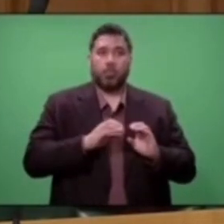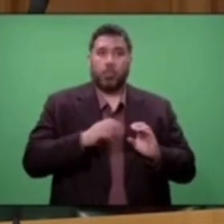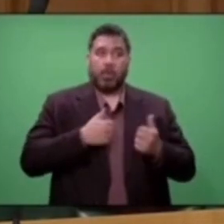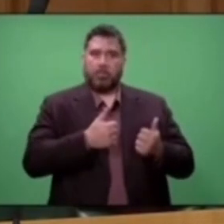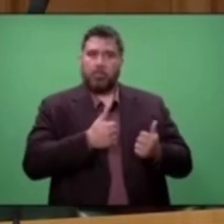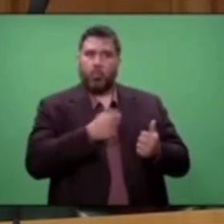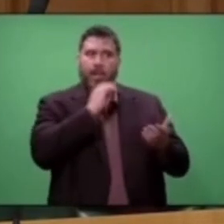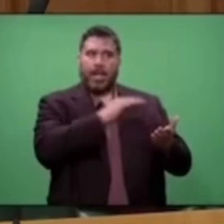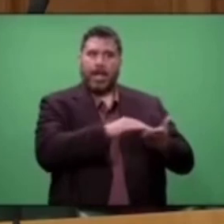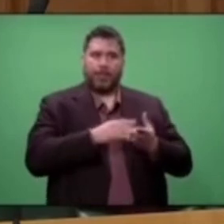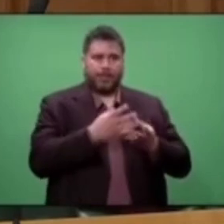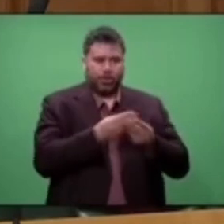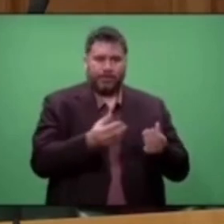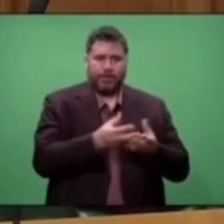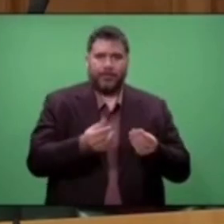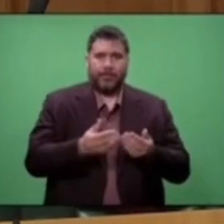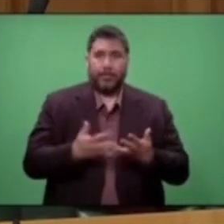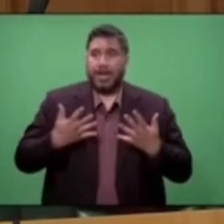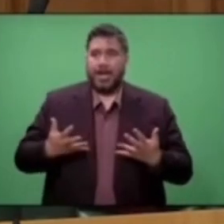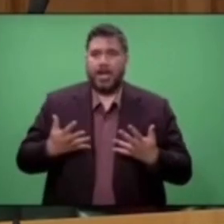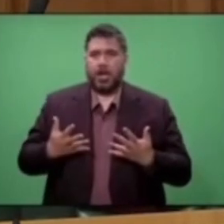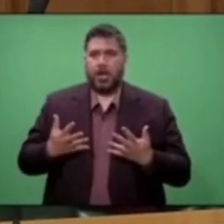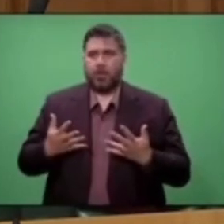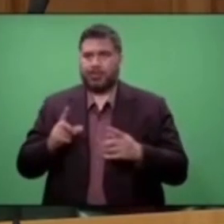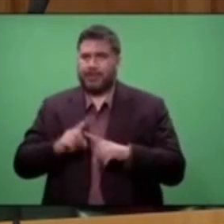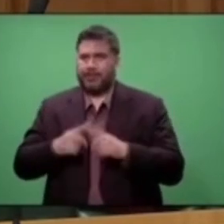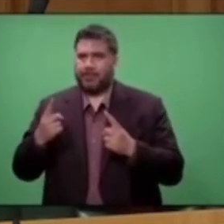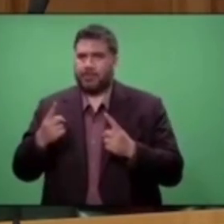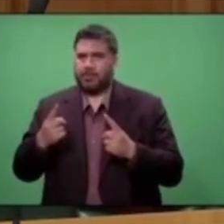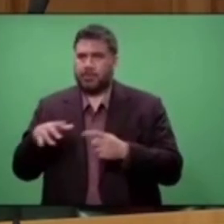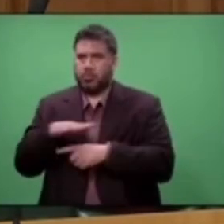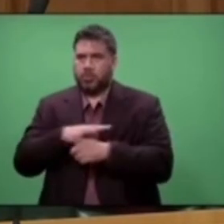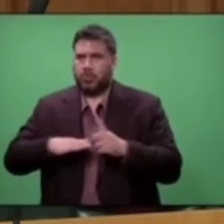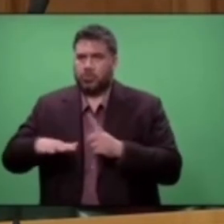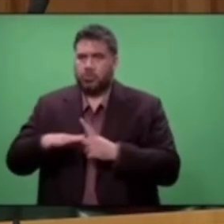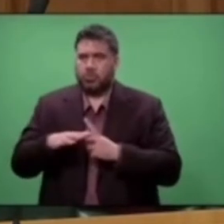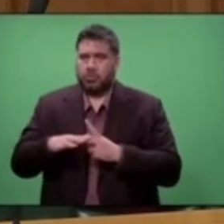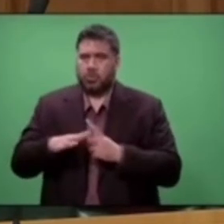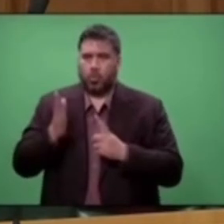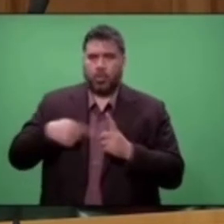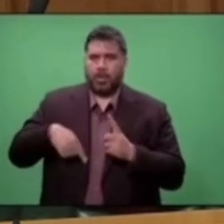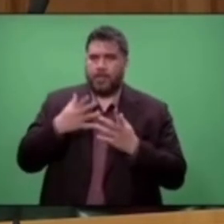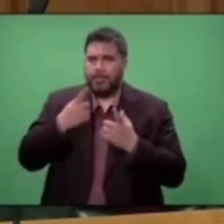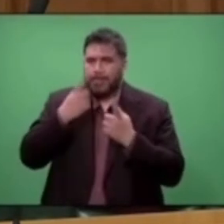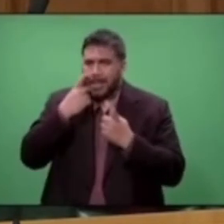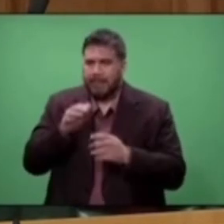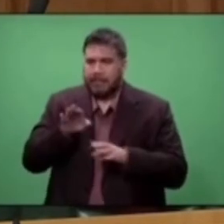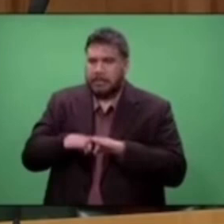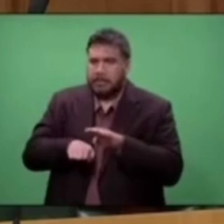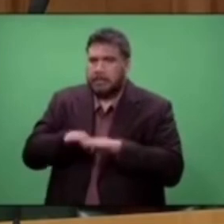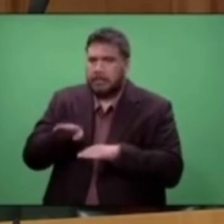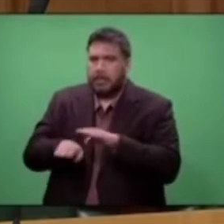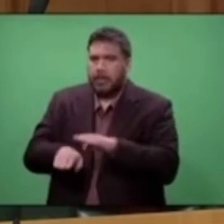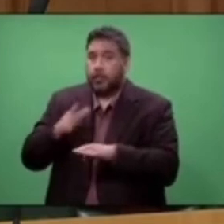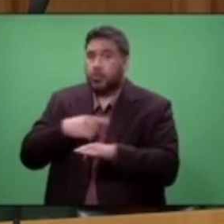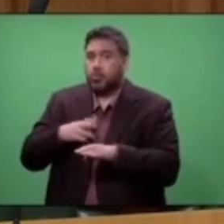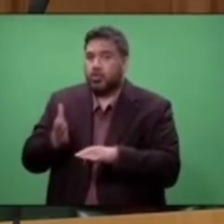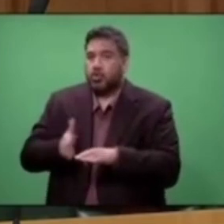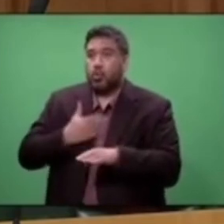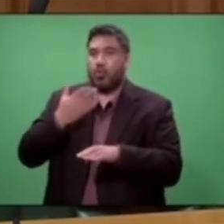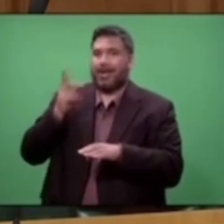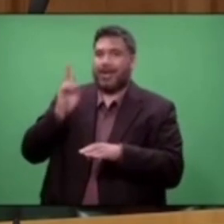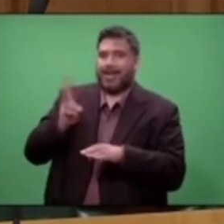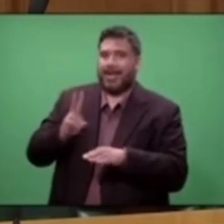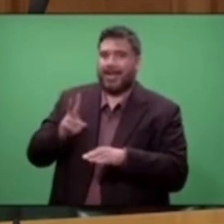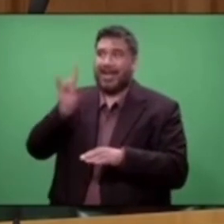century. But we must tread very carefully and thoughtfully if we are to avoid repeating the evil of the past.